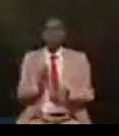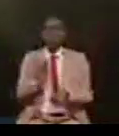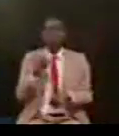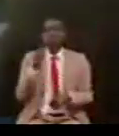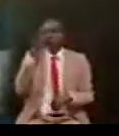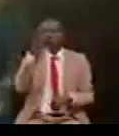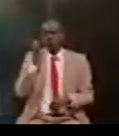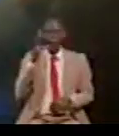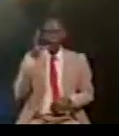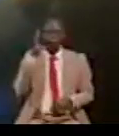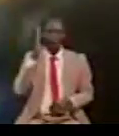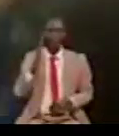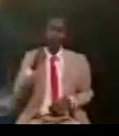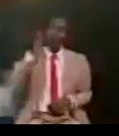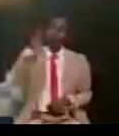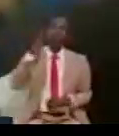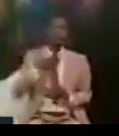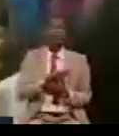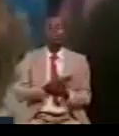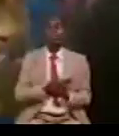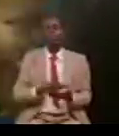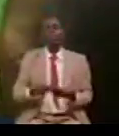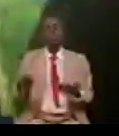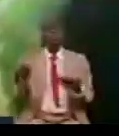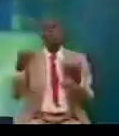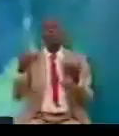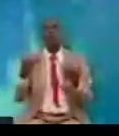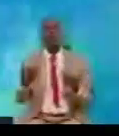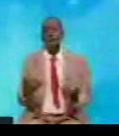So why would he fail?